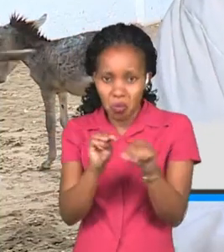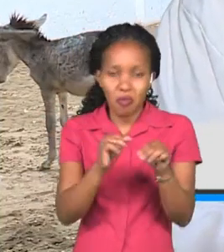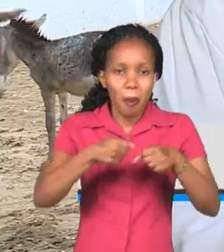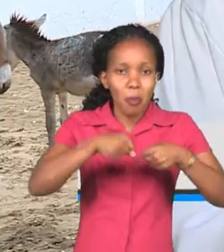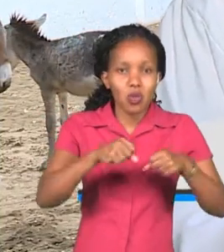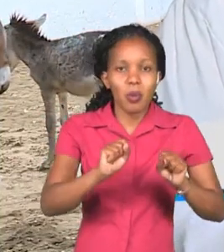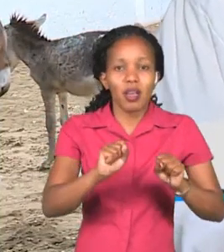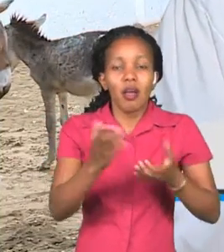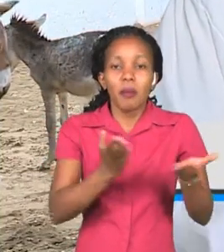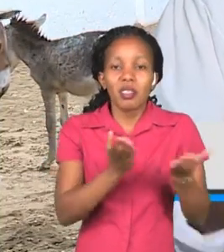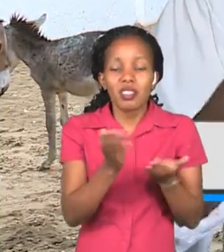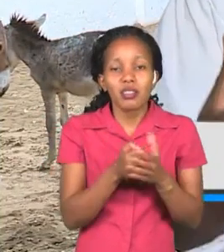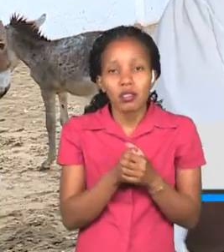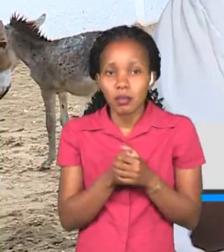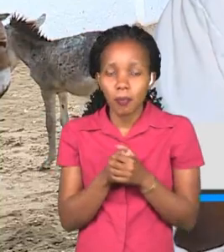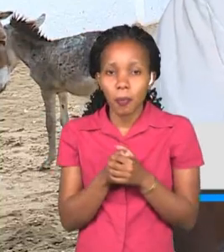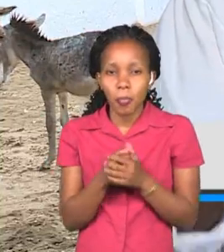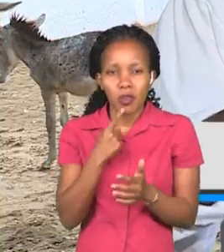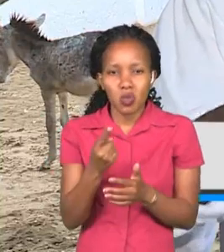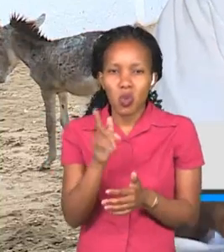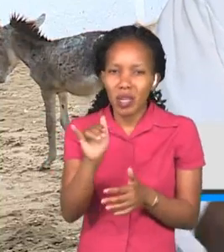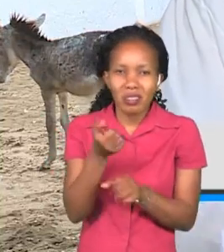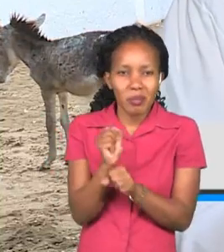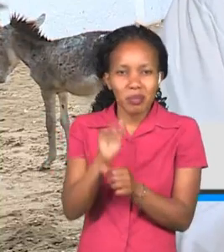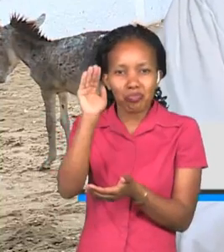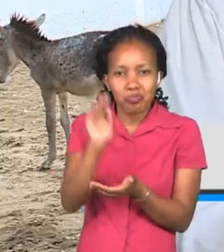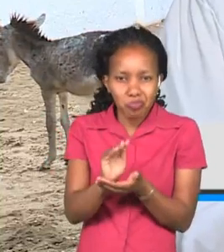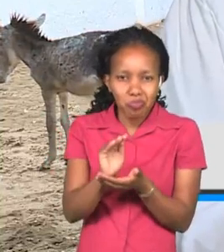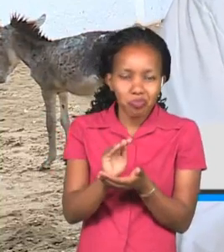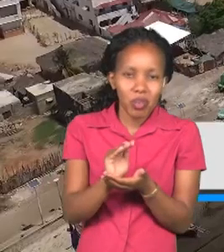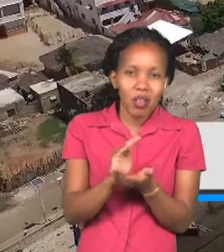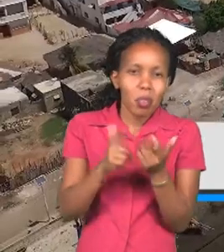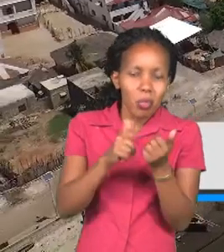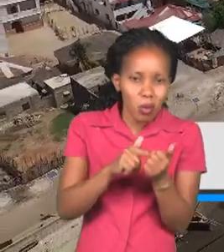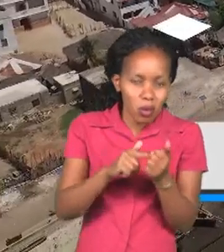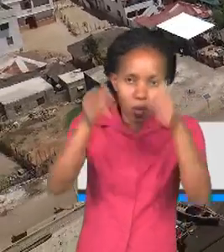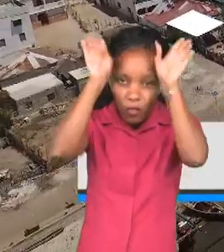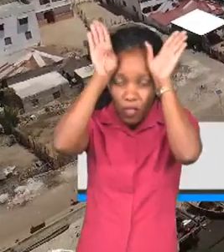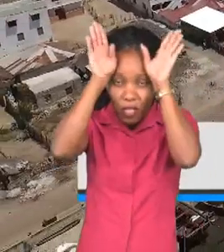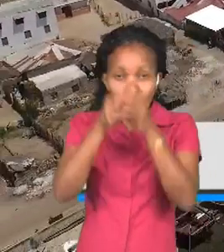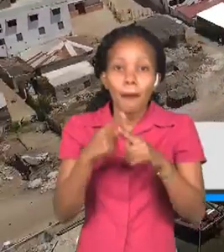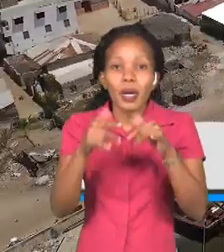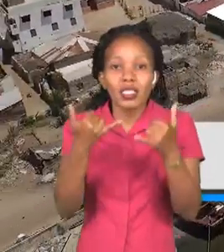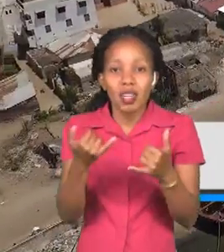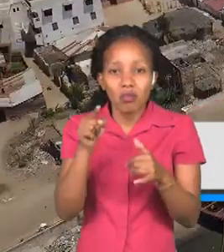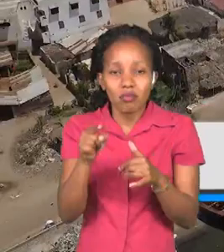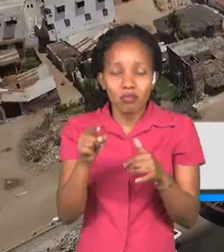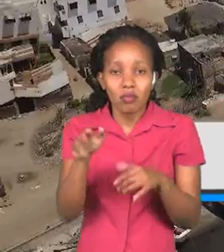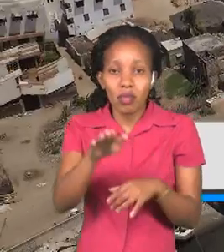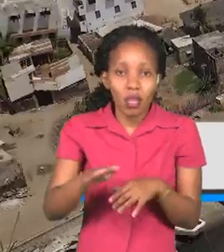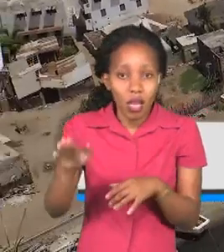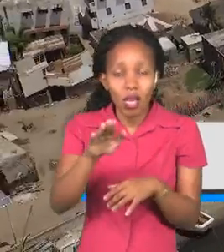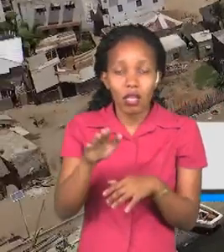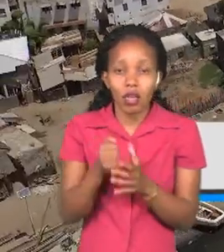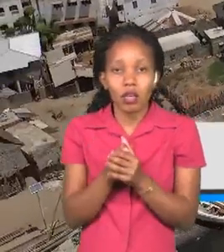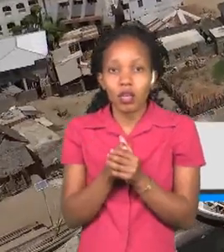the motorbike business. So you find that that one has led to a decrease in the population of donkeys. Unfortunately, this tranquil island has recently